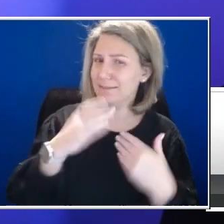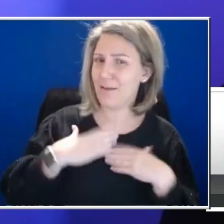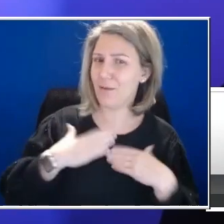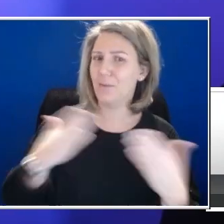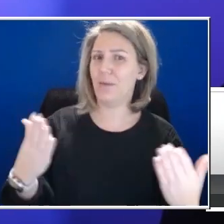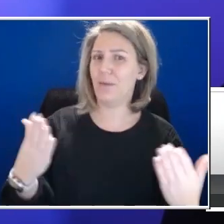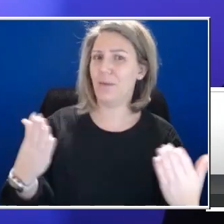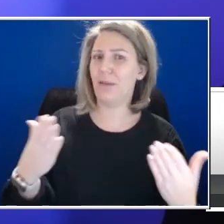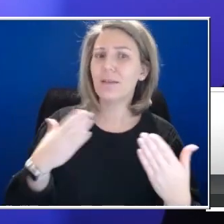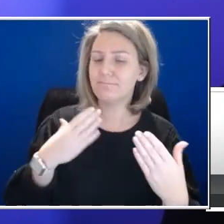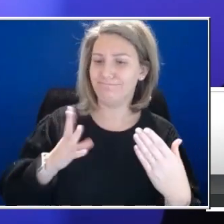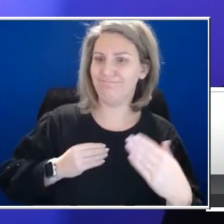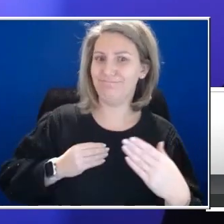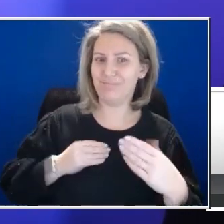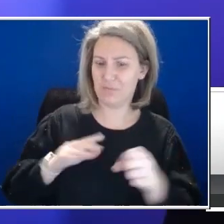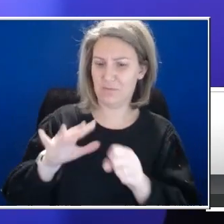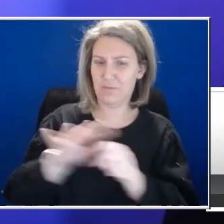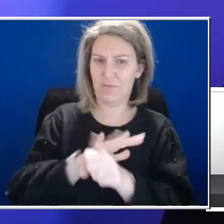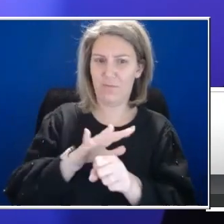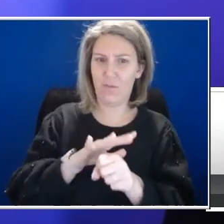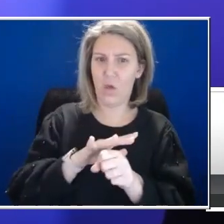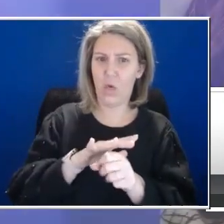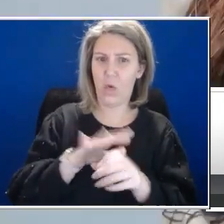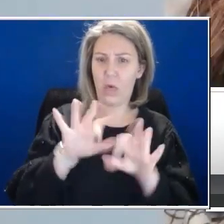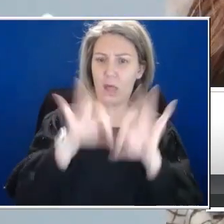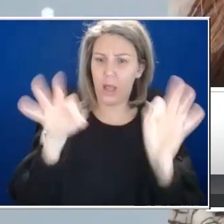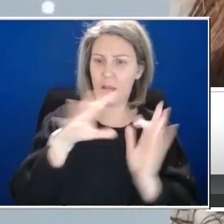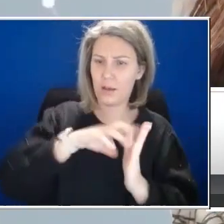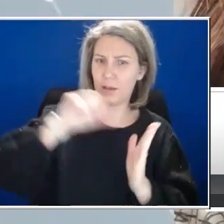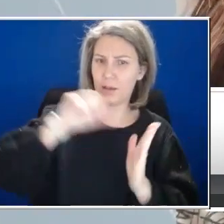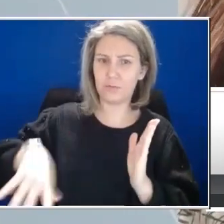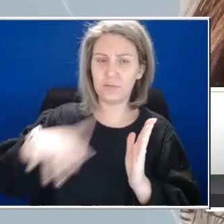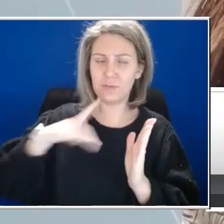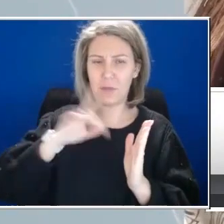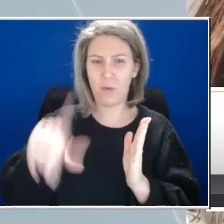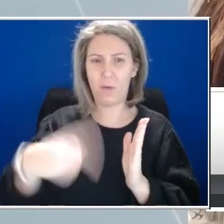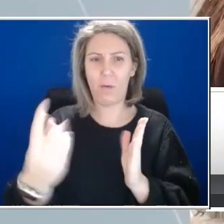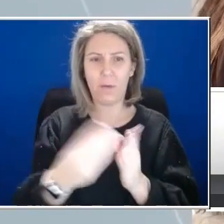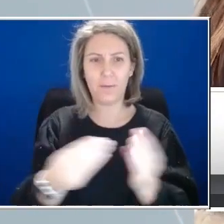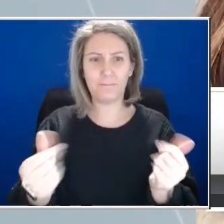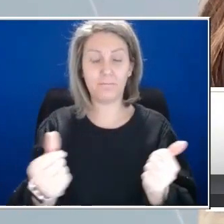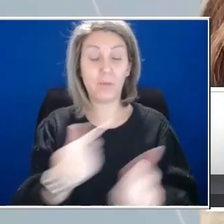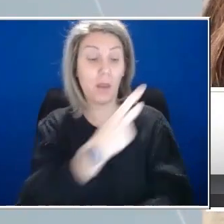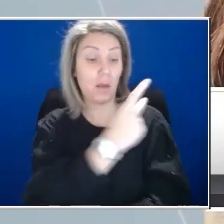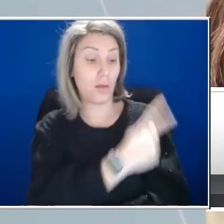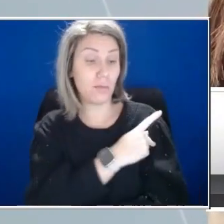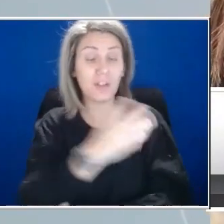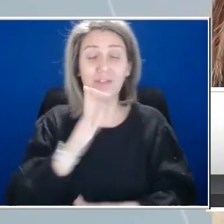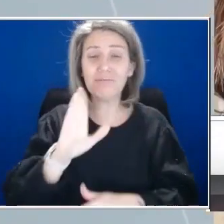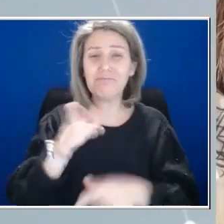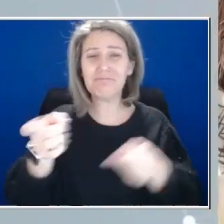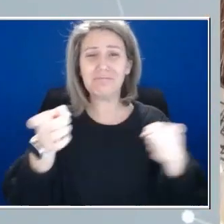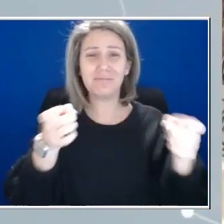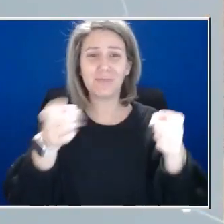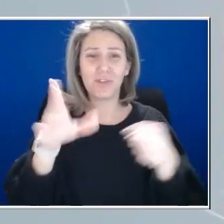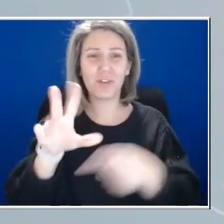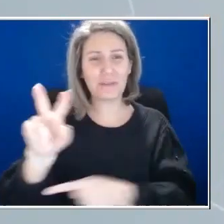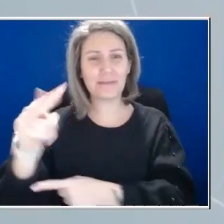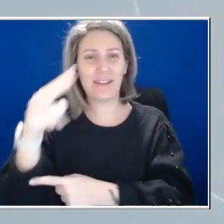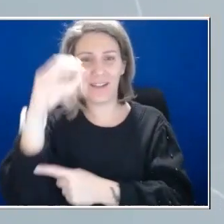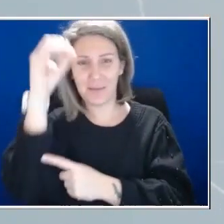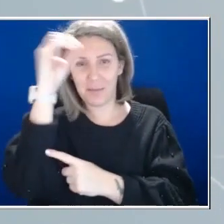accept that a full hysterectomy was my only solution. A patient takes control, finding a second opinion that